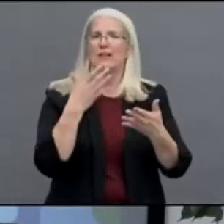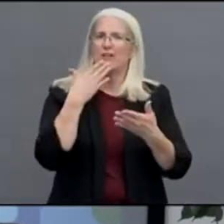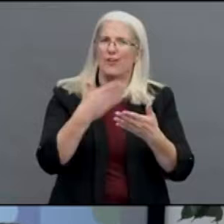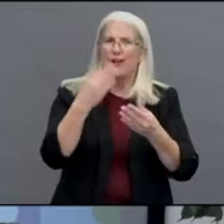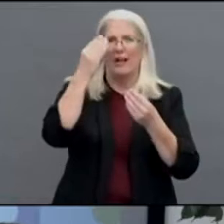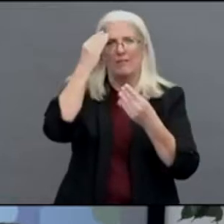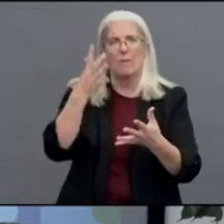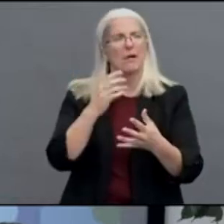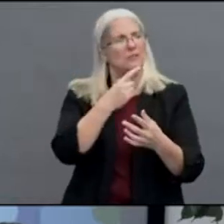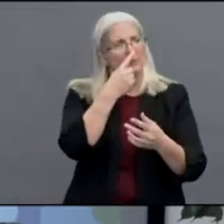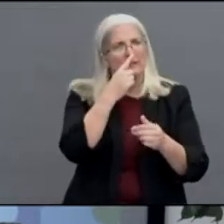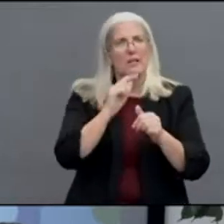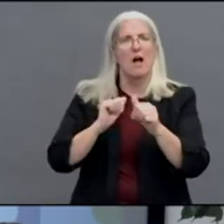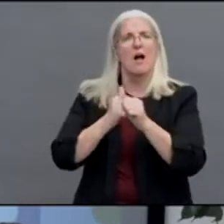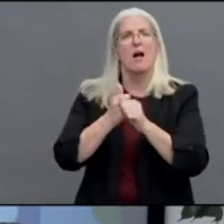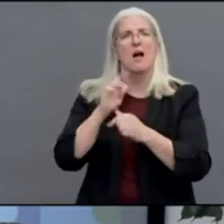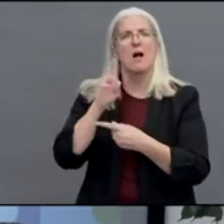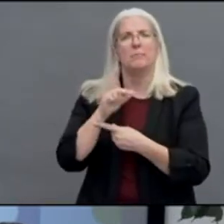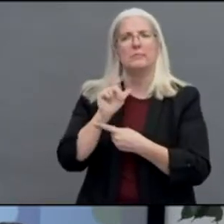Indira is our